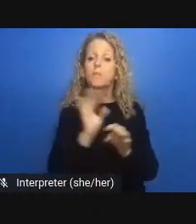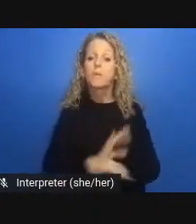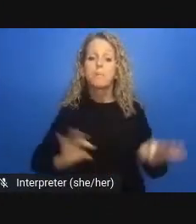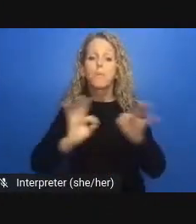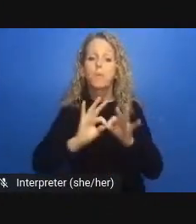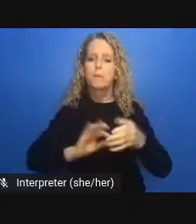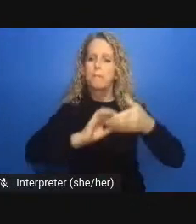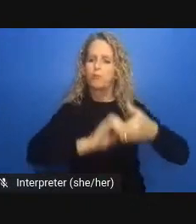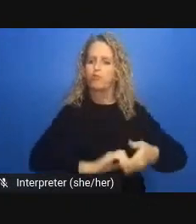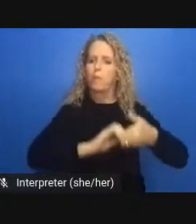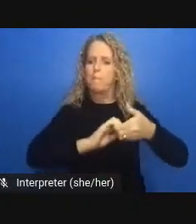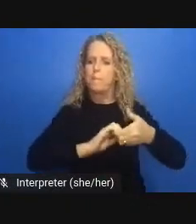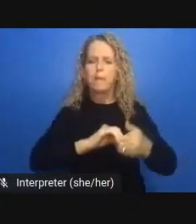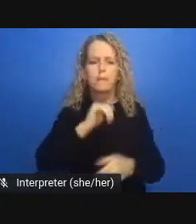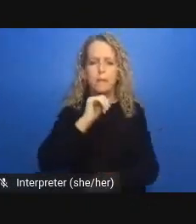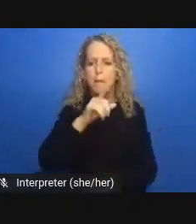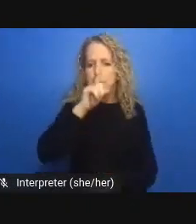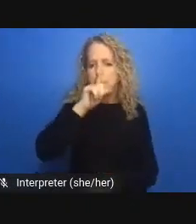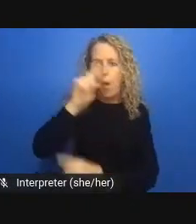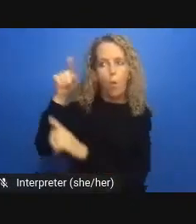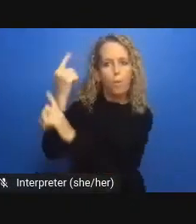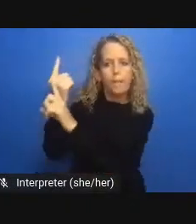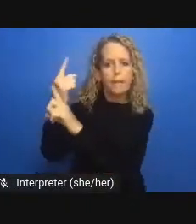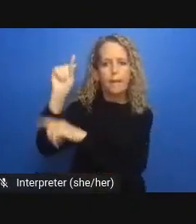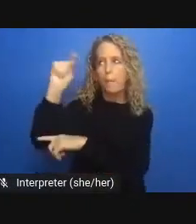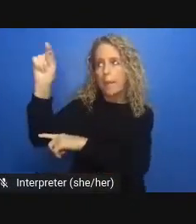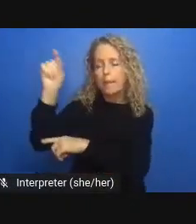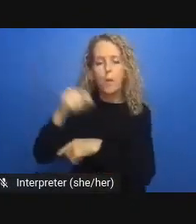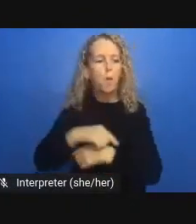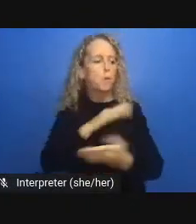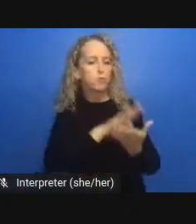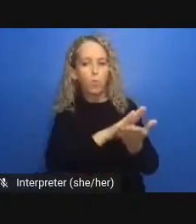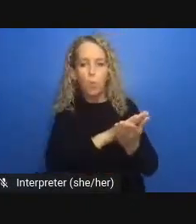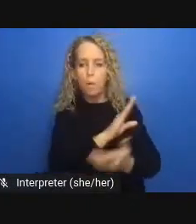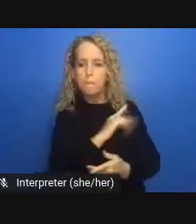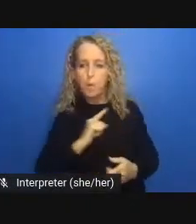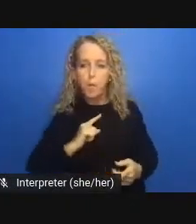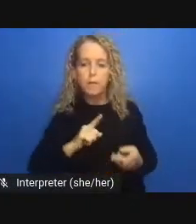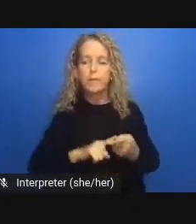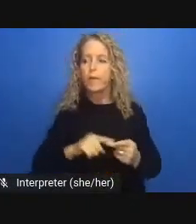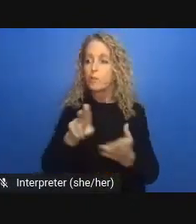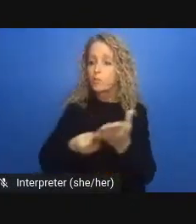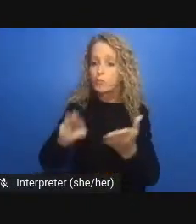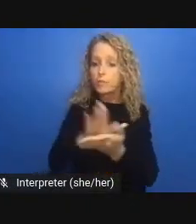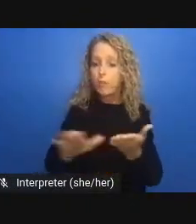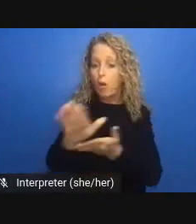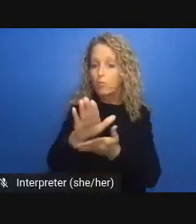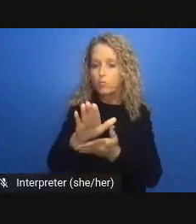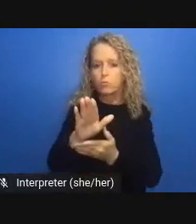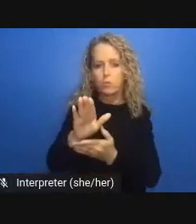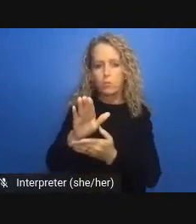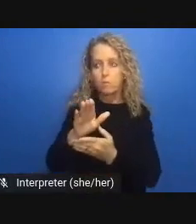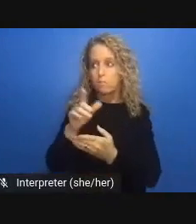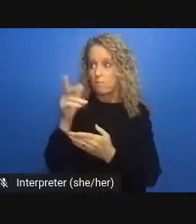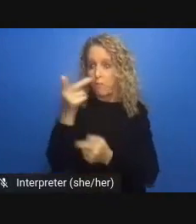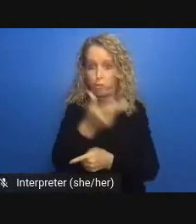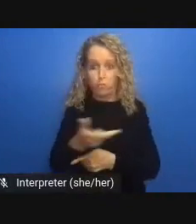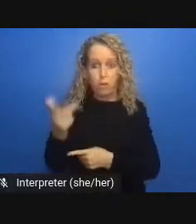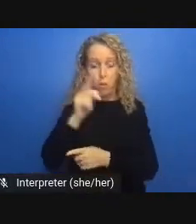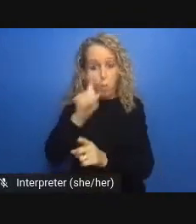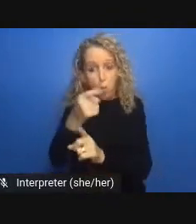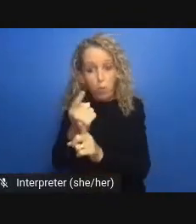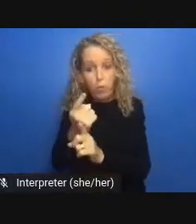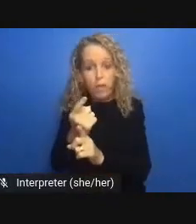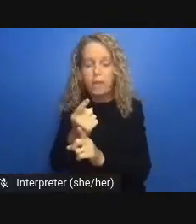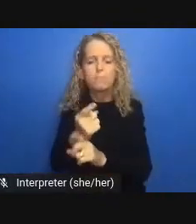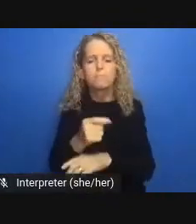the job of the government or the school board or universities or colleges to address these digital skills. Everyone has